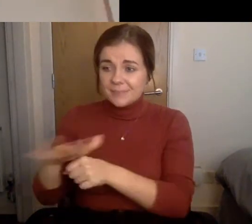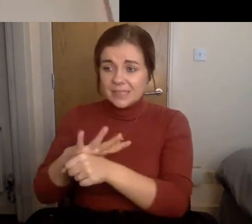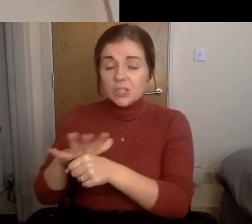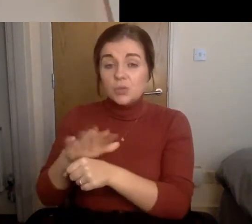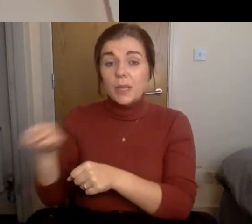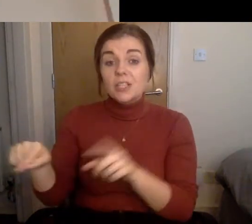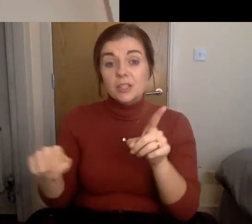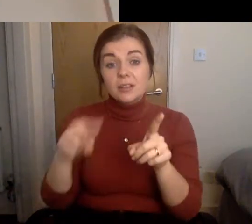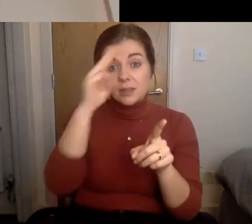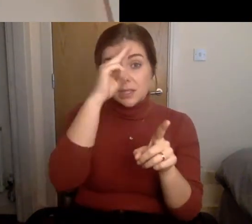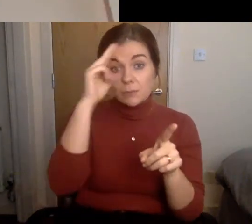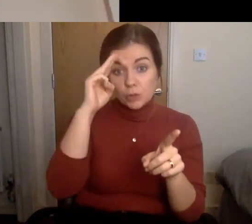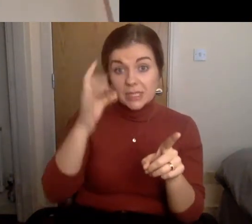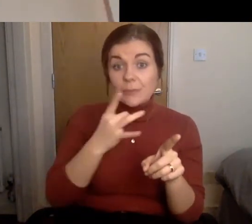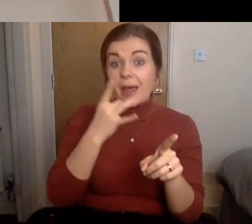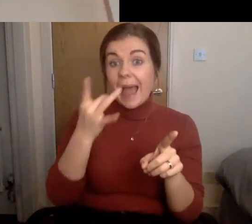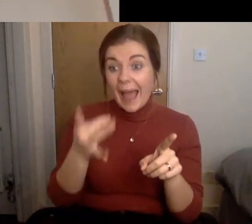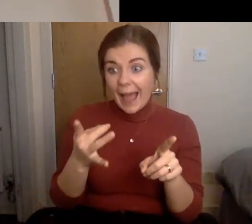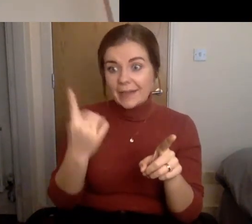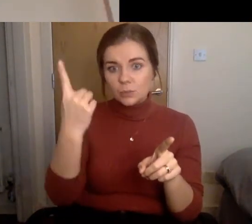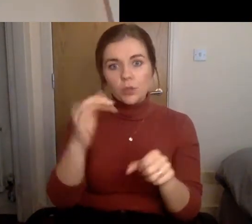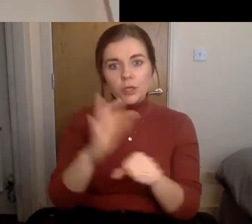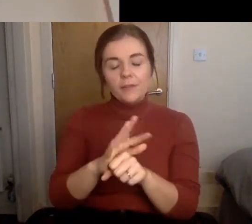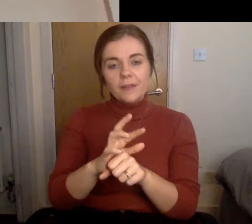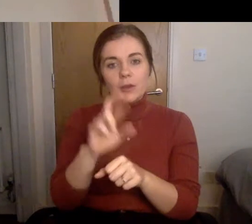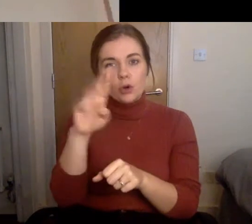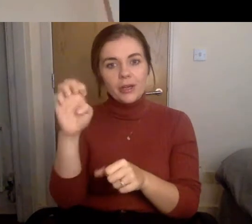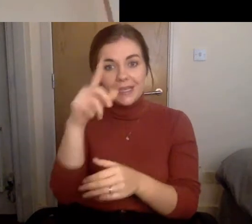principal asked one of the representatives of CPSMA, but